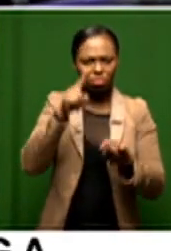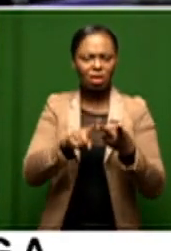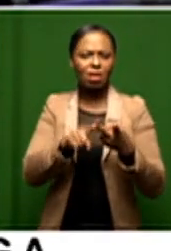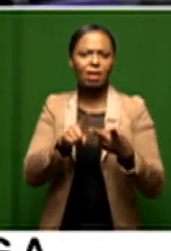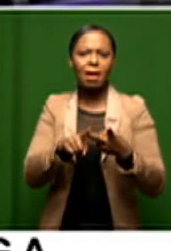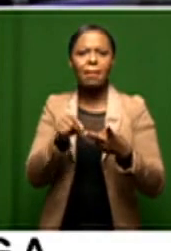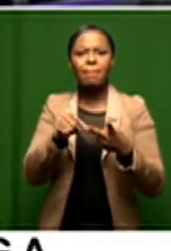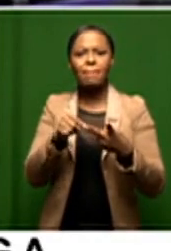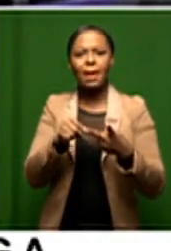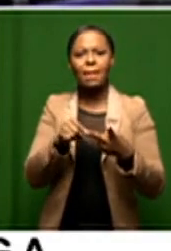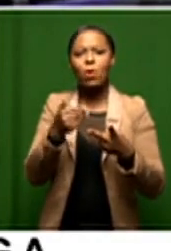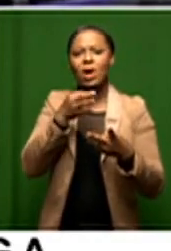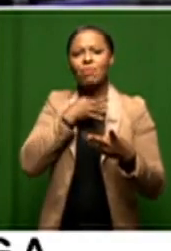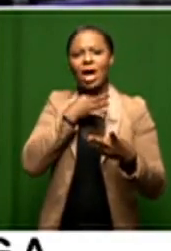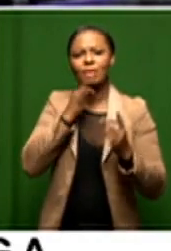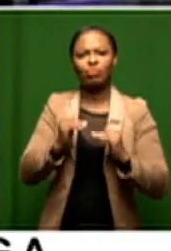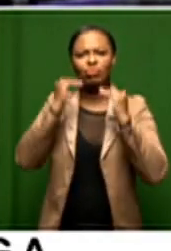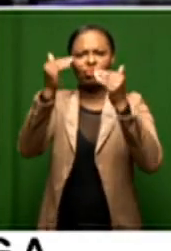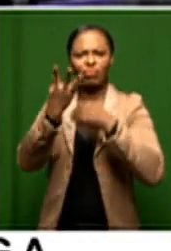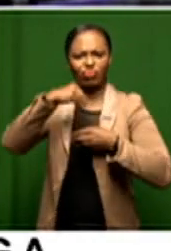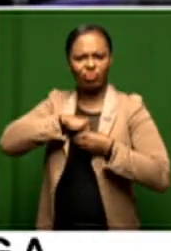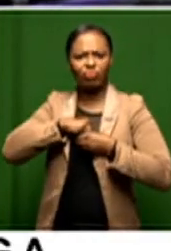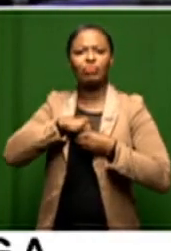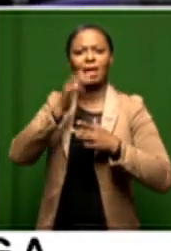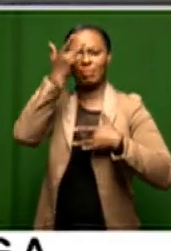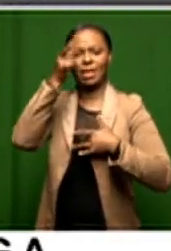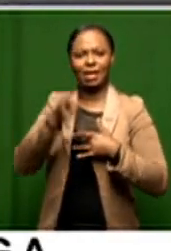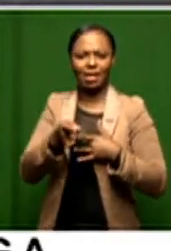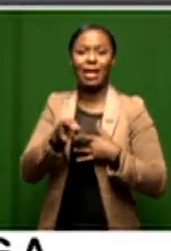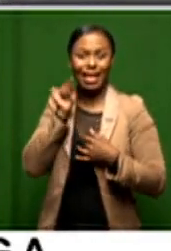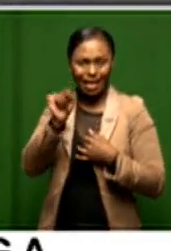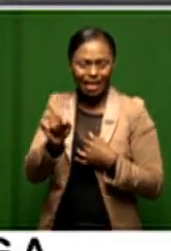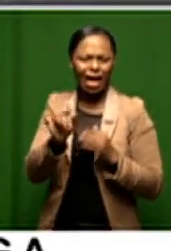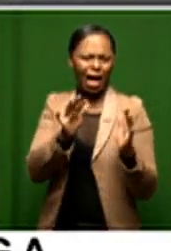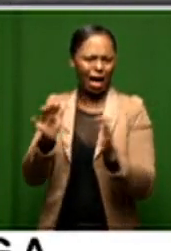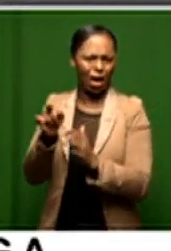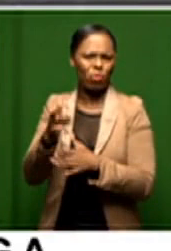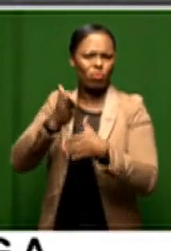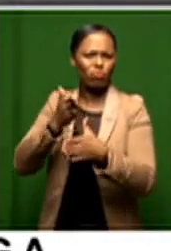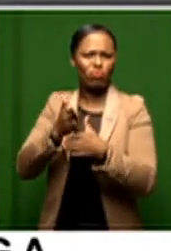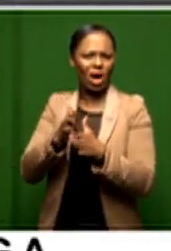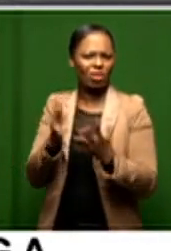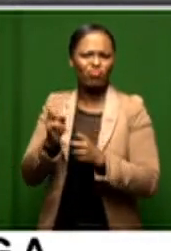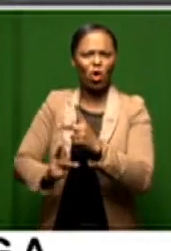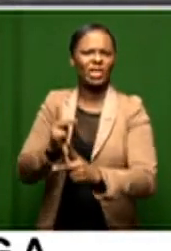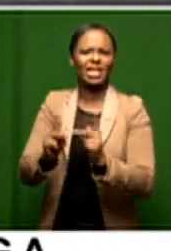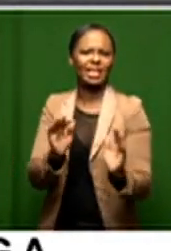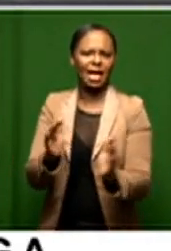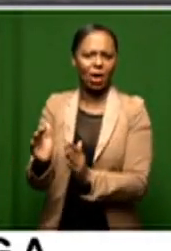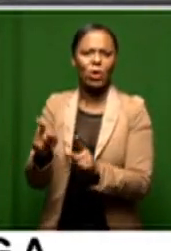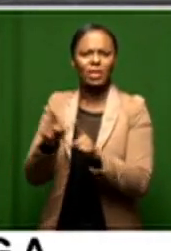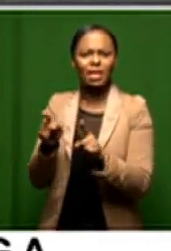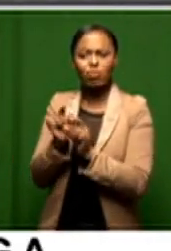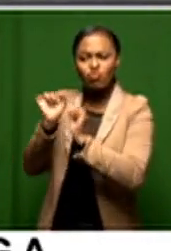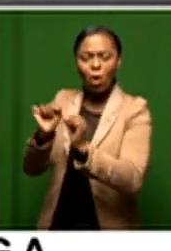certain people in high-risk categories. So just give us your explanation of exactly how this is going to work, and when it comes to your